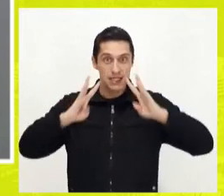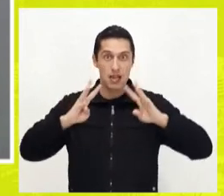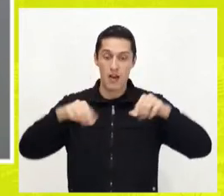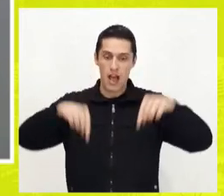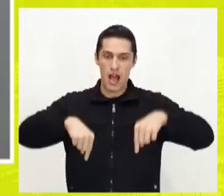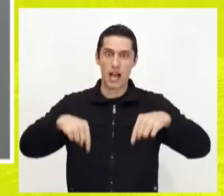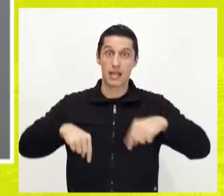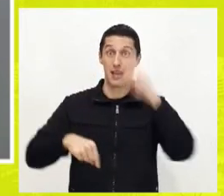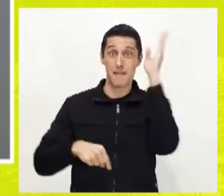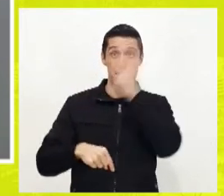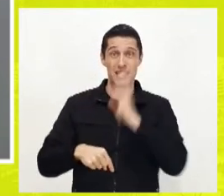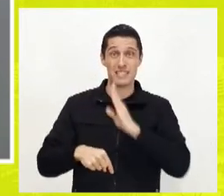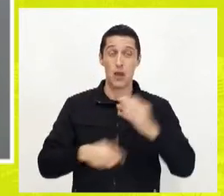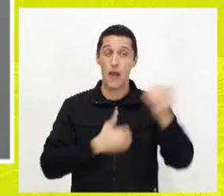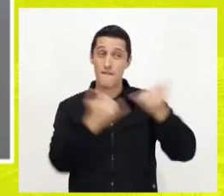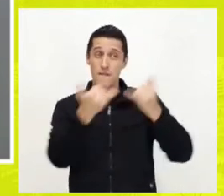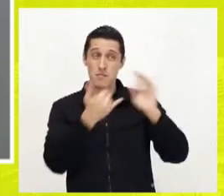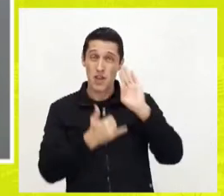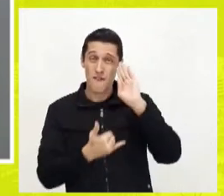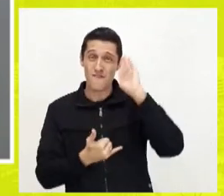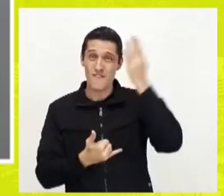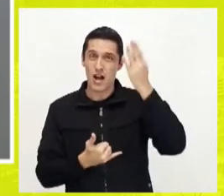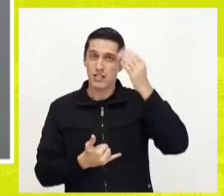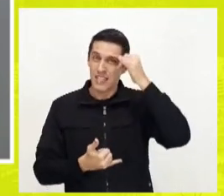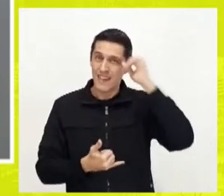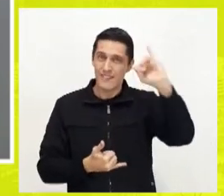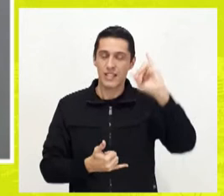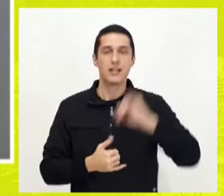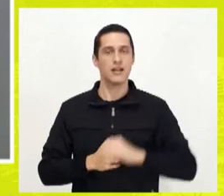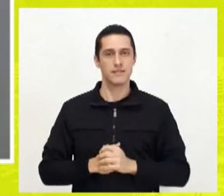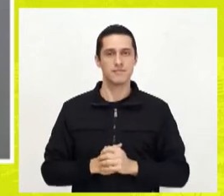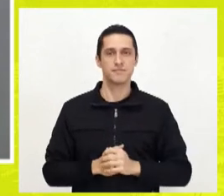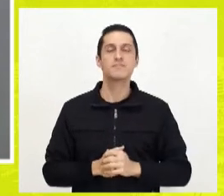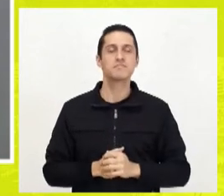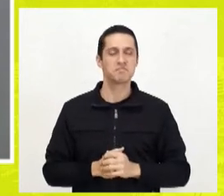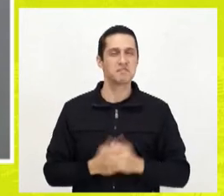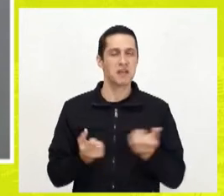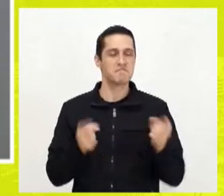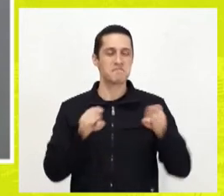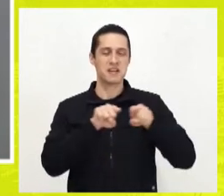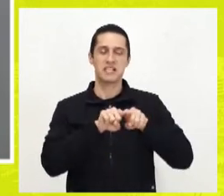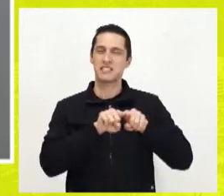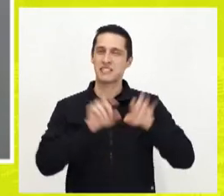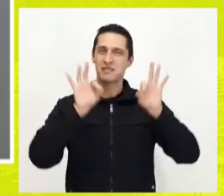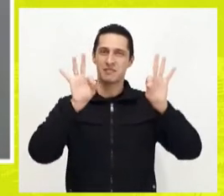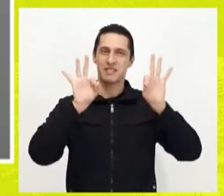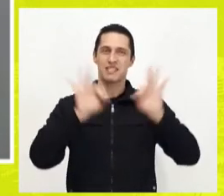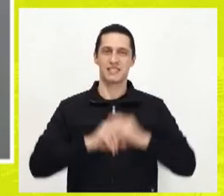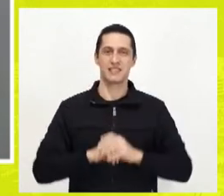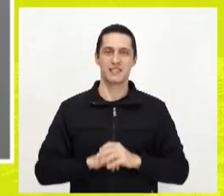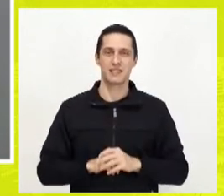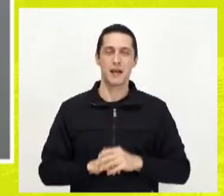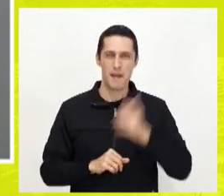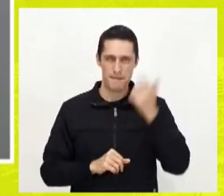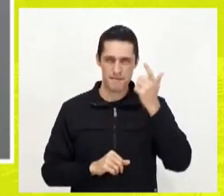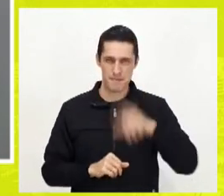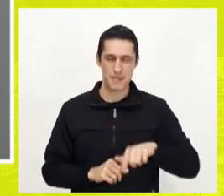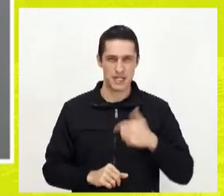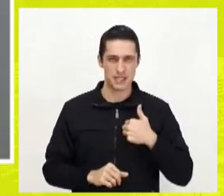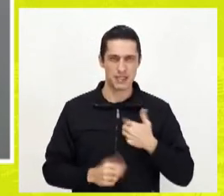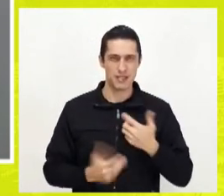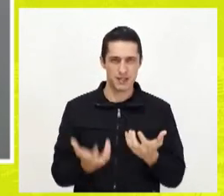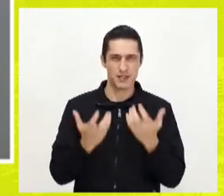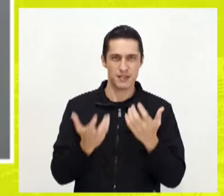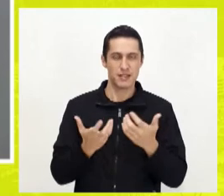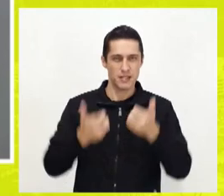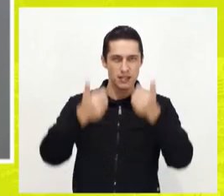and their dear partners and i want this to move forward marcel i'd like to take advantage of another 30